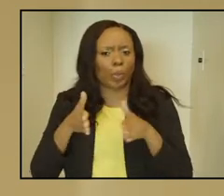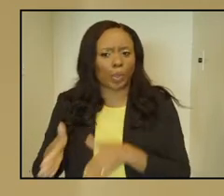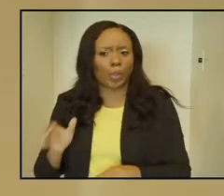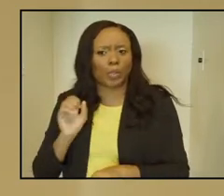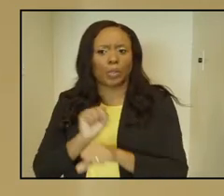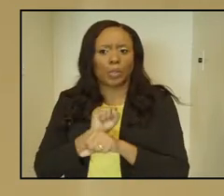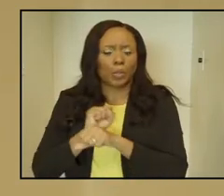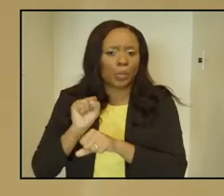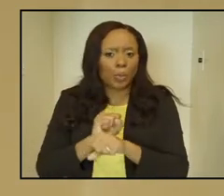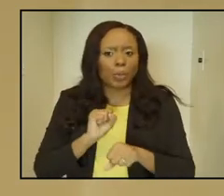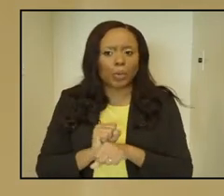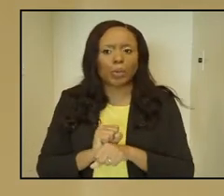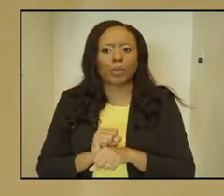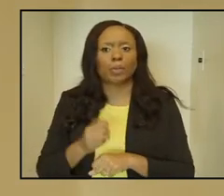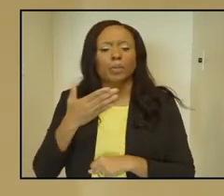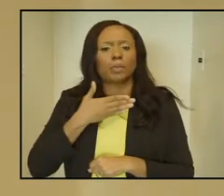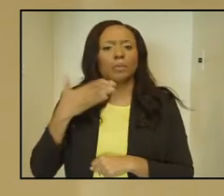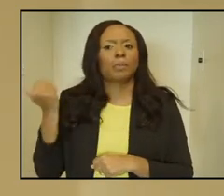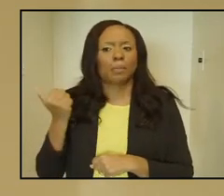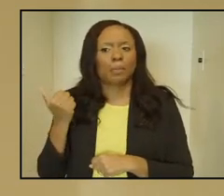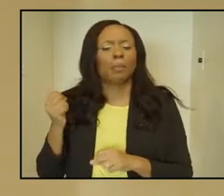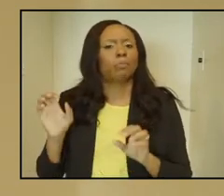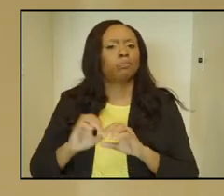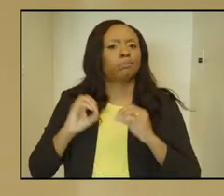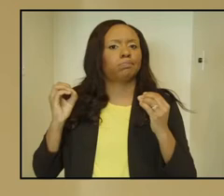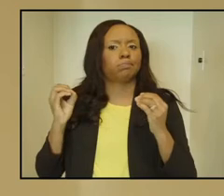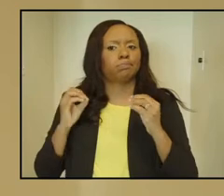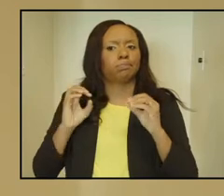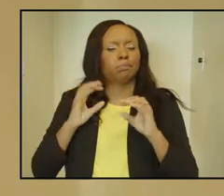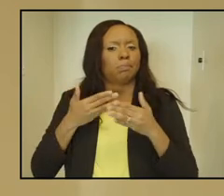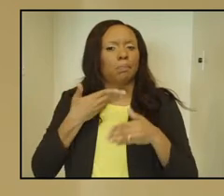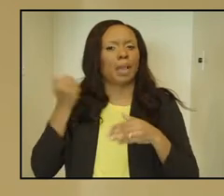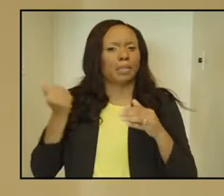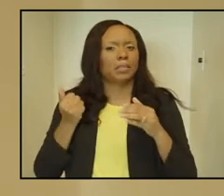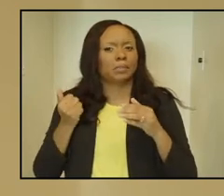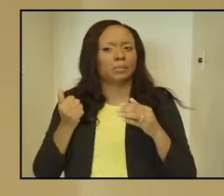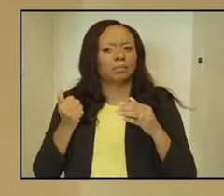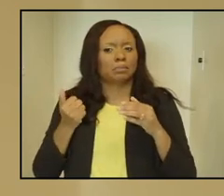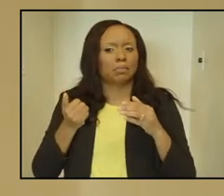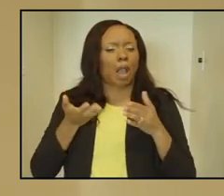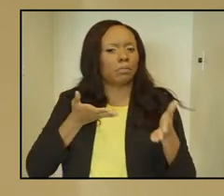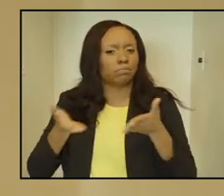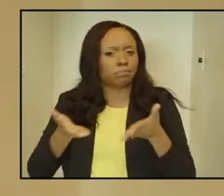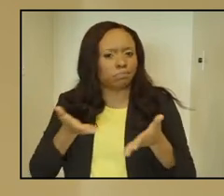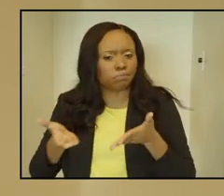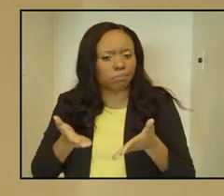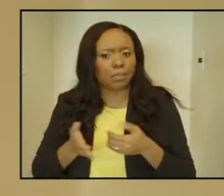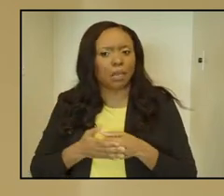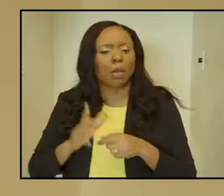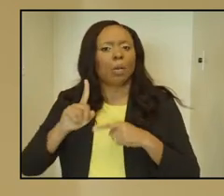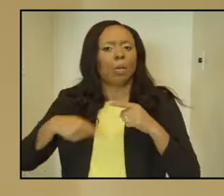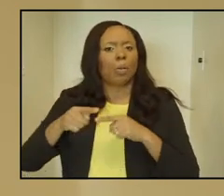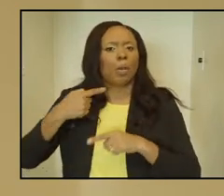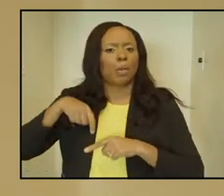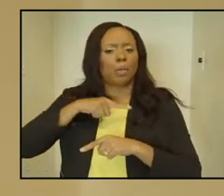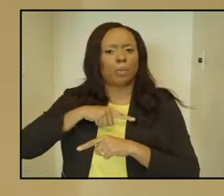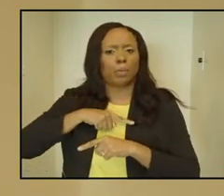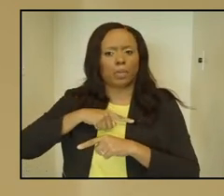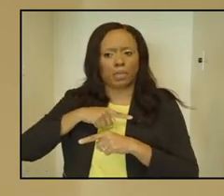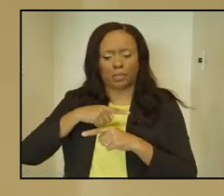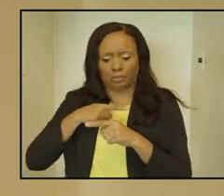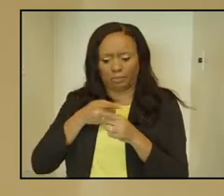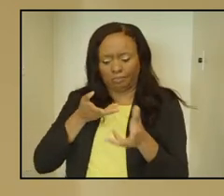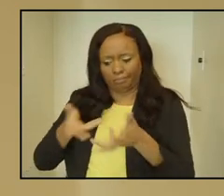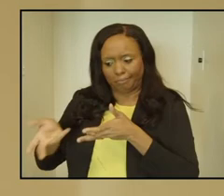more efficient organizational outcomes so as to ensure that the experience when interacting with our office